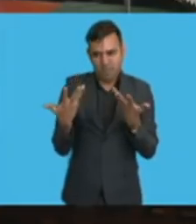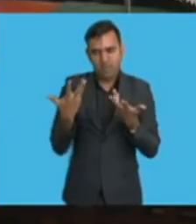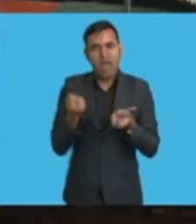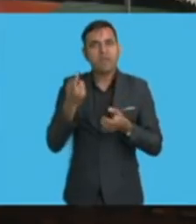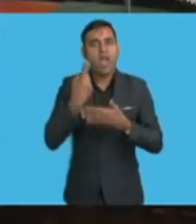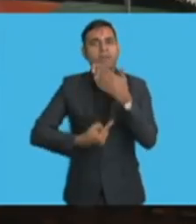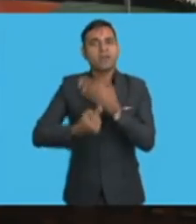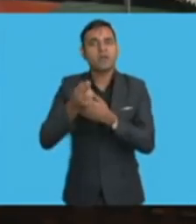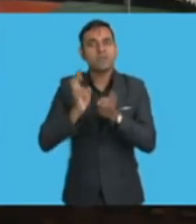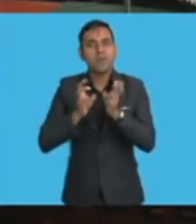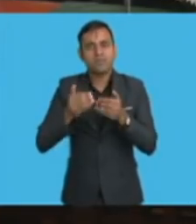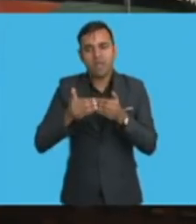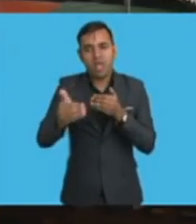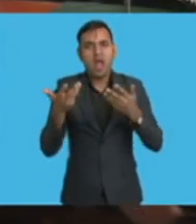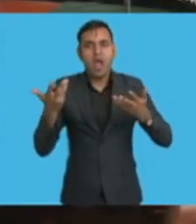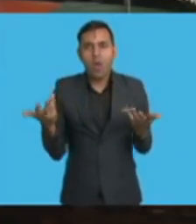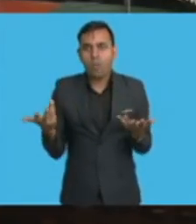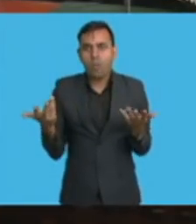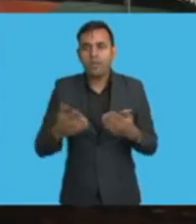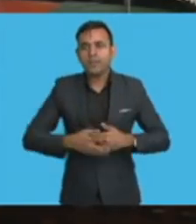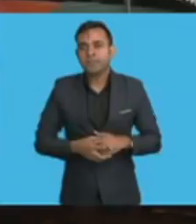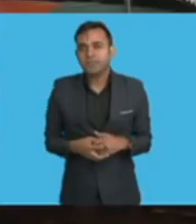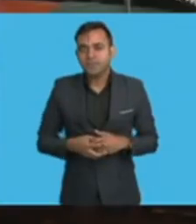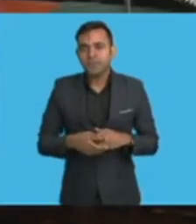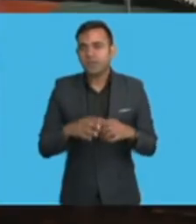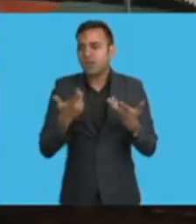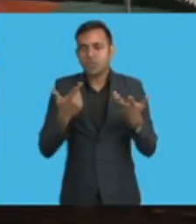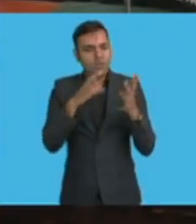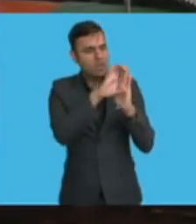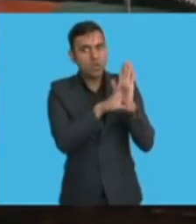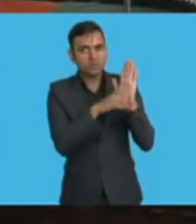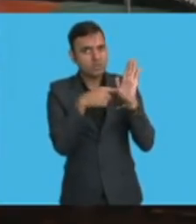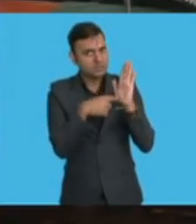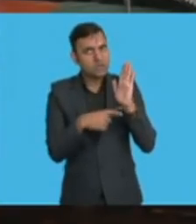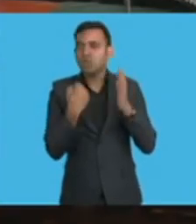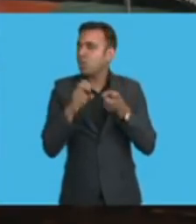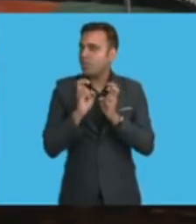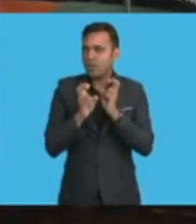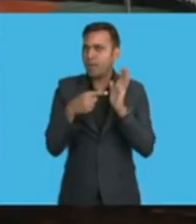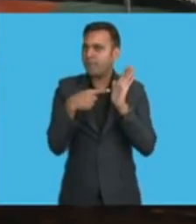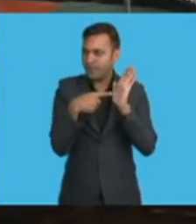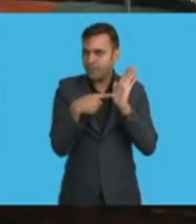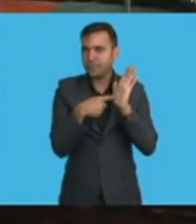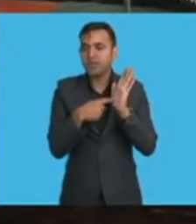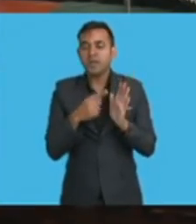We are not in a constitutional crisis, Madam Speaker. We are in a constitutional crisis where there is no other